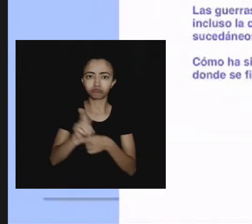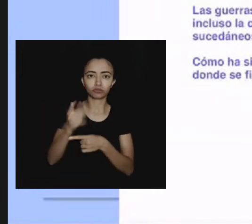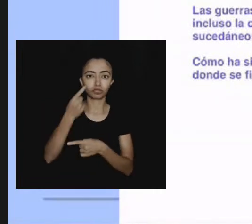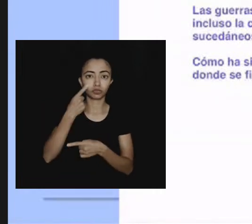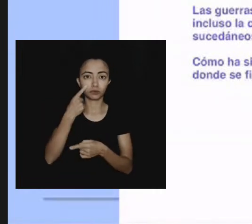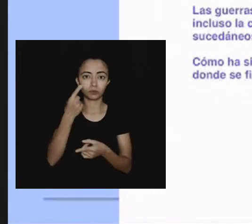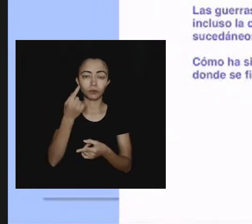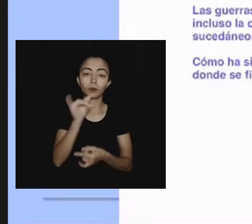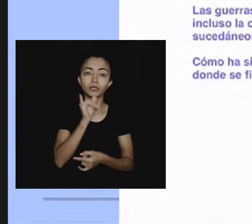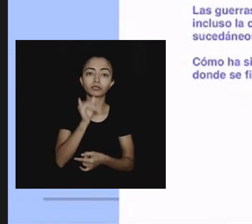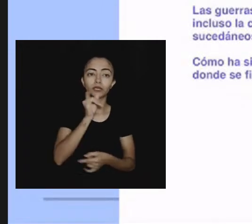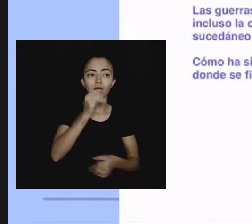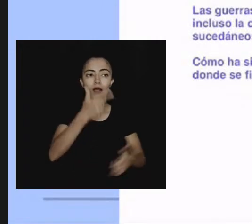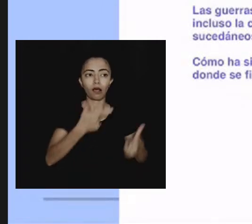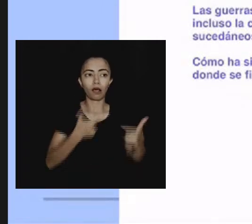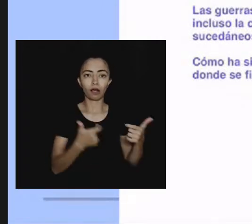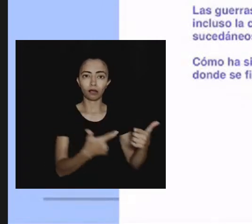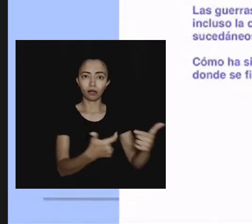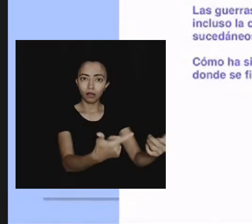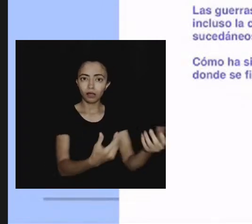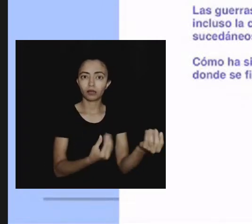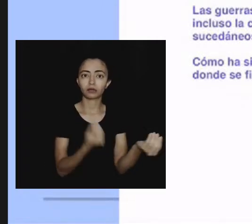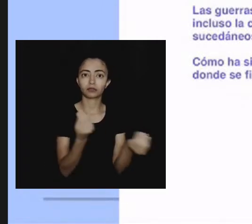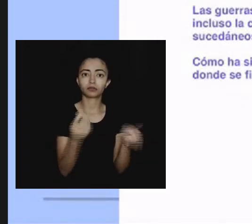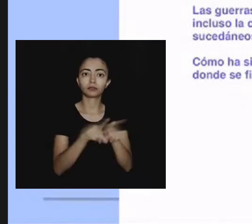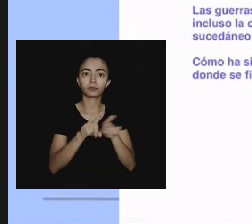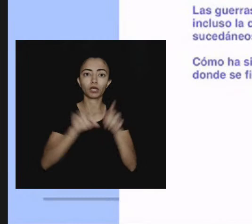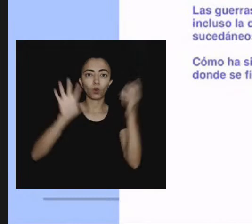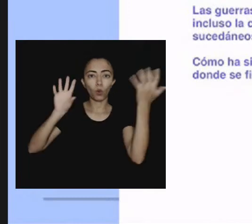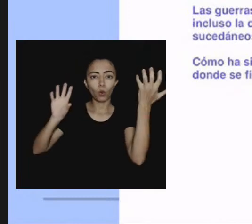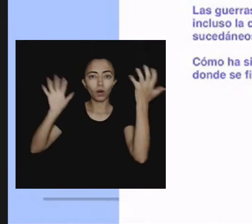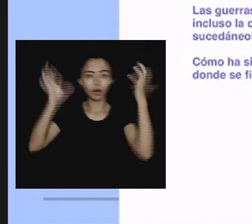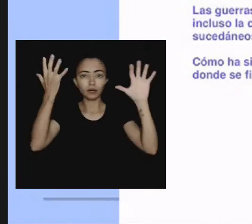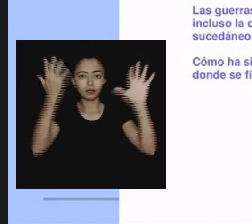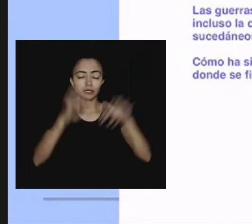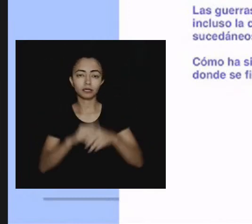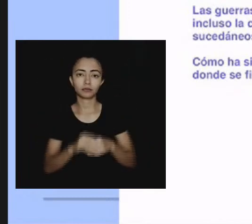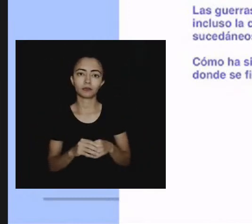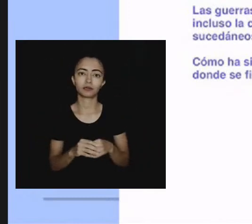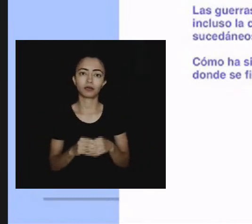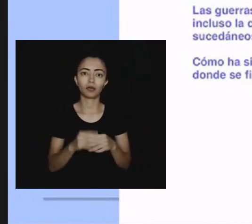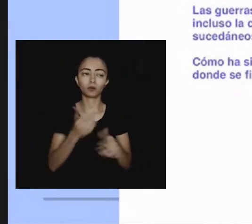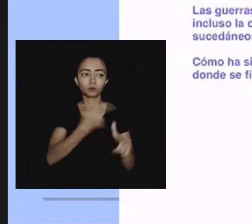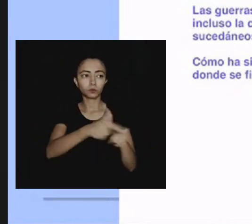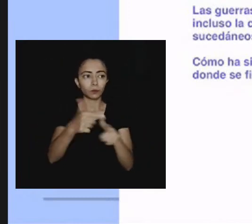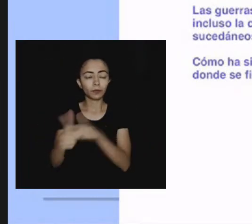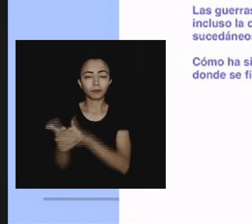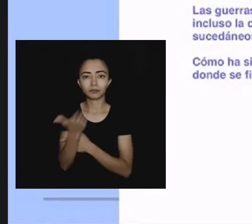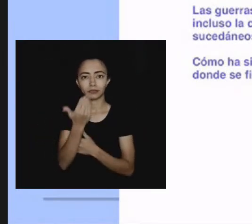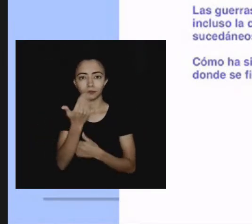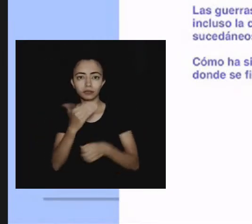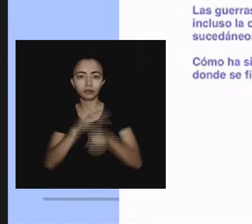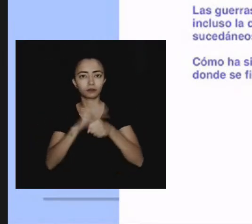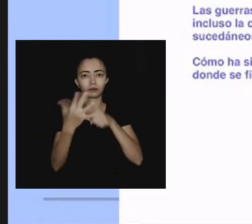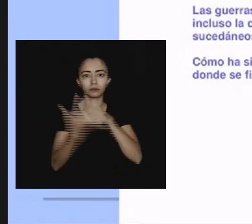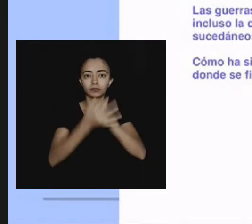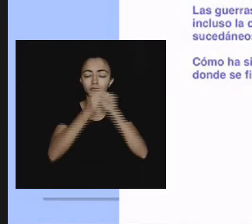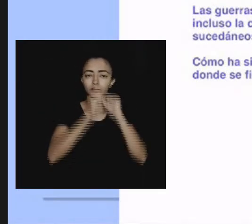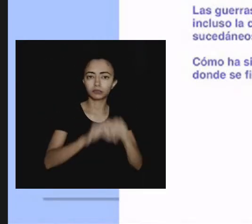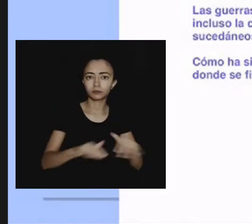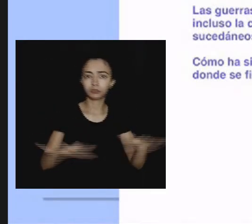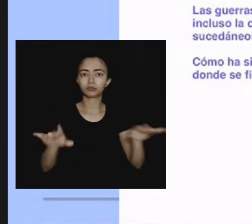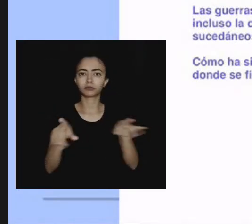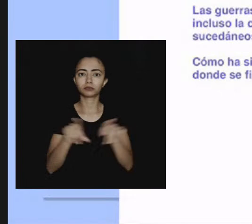conflict situations during the situation. So the wars, the effects of the global warming and the